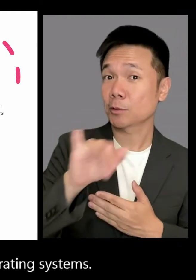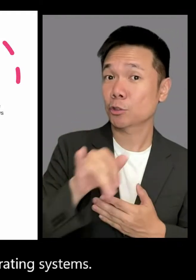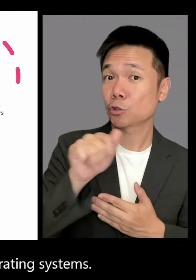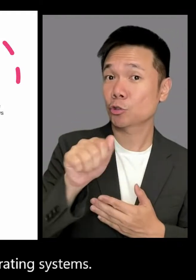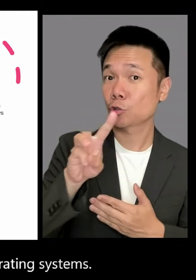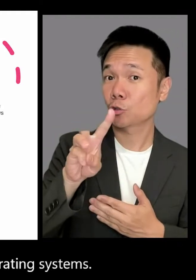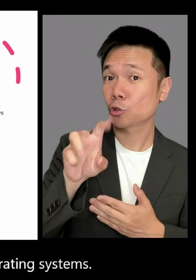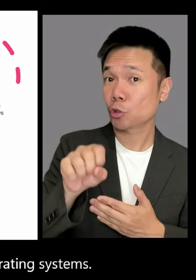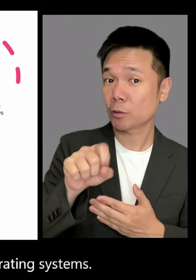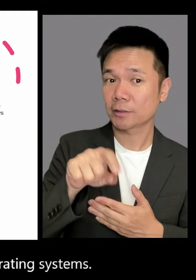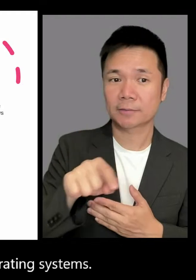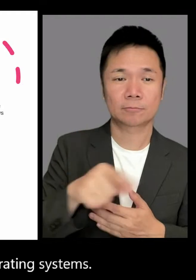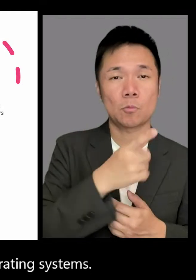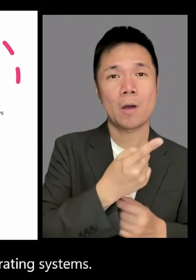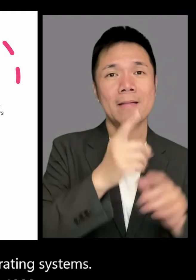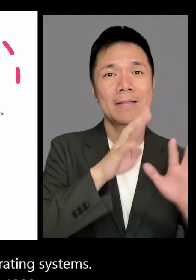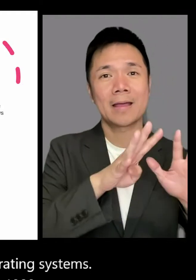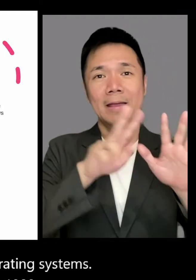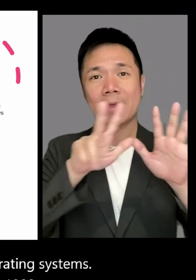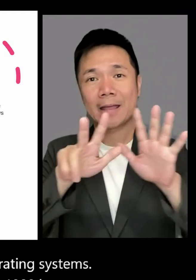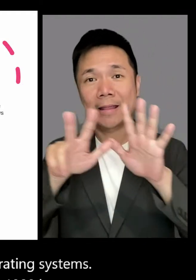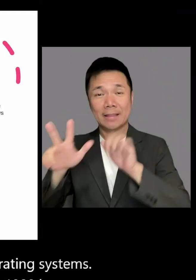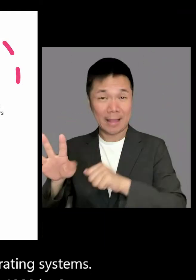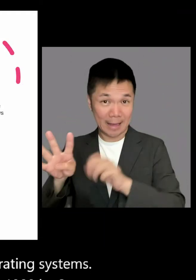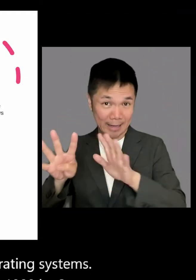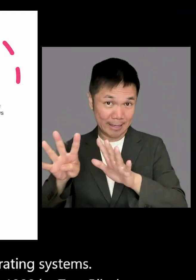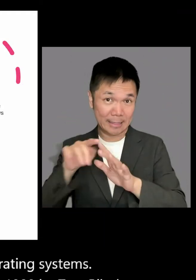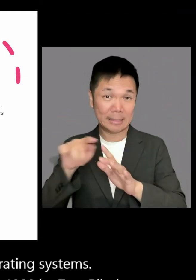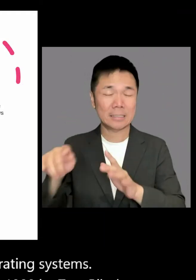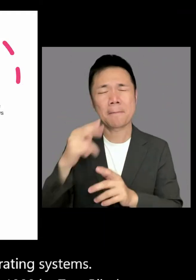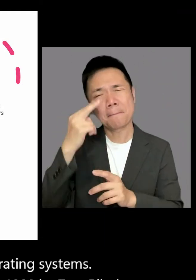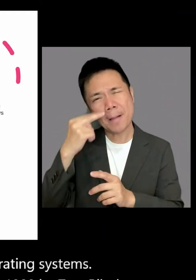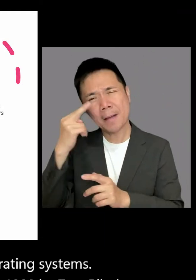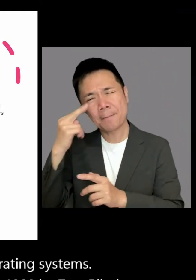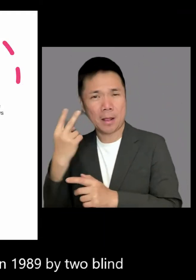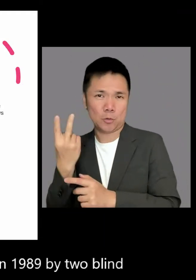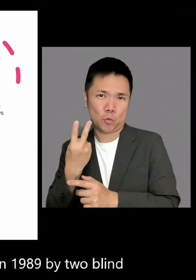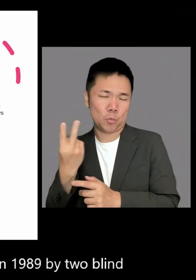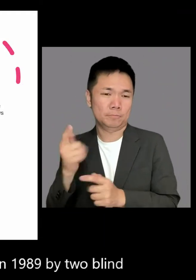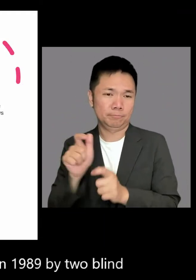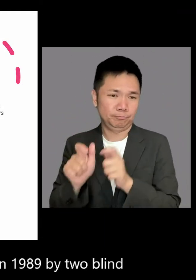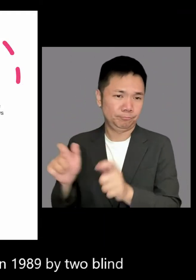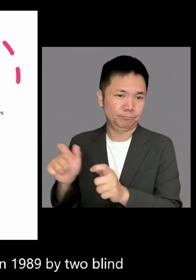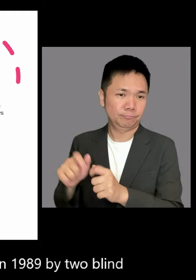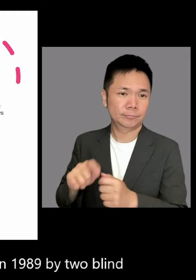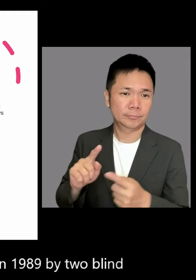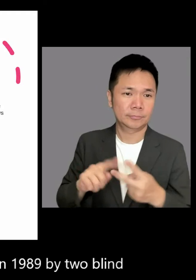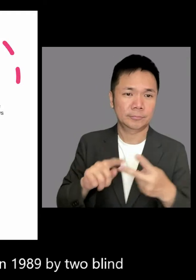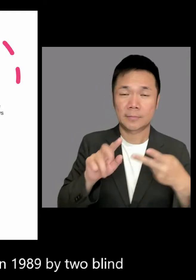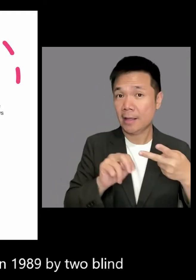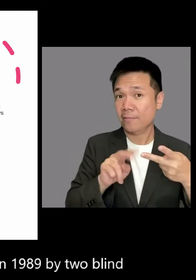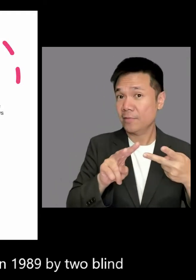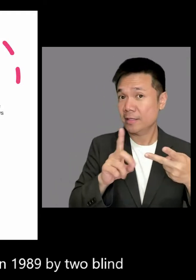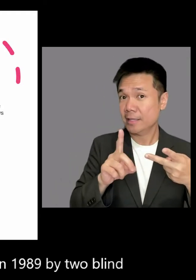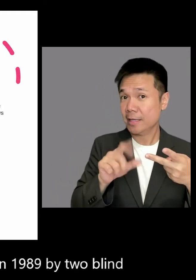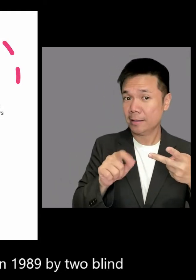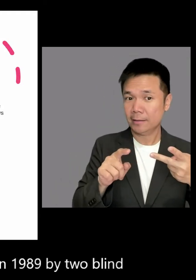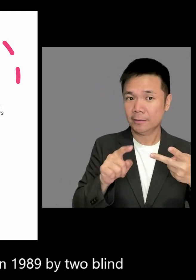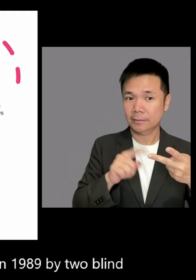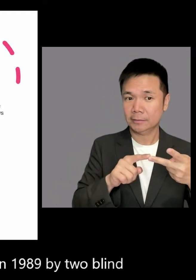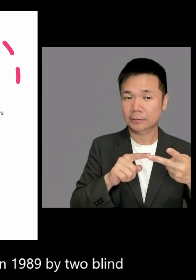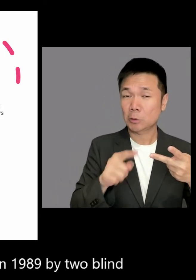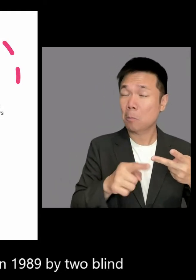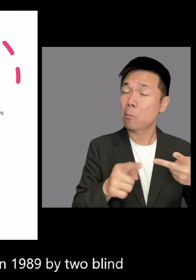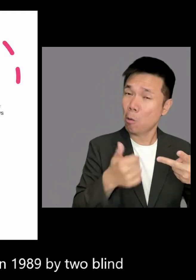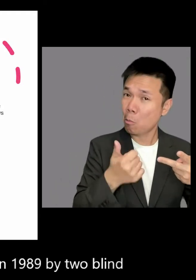in 1989 by two blind developers. Then you have NVDA, which is also one of the most